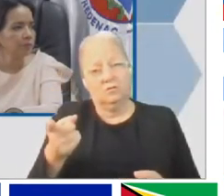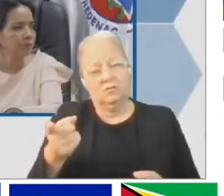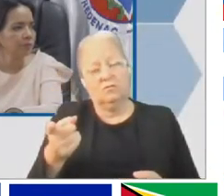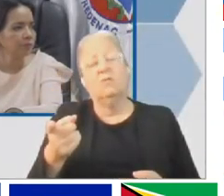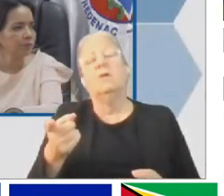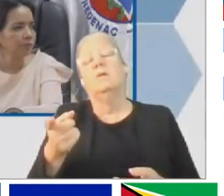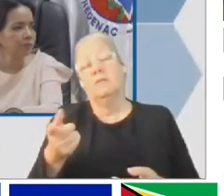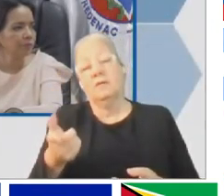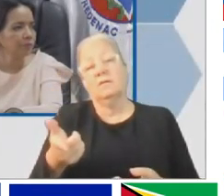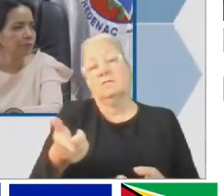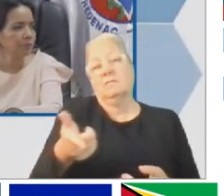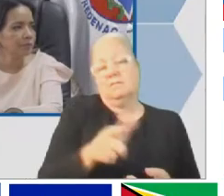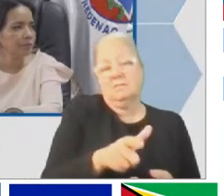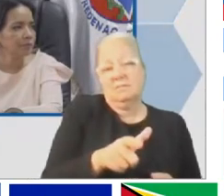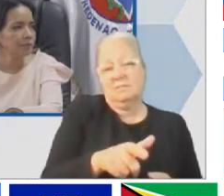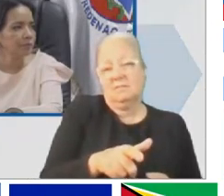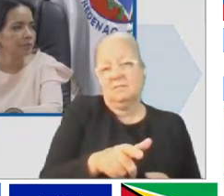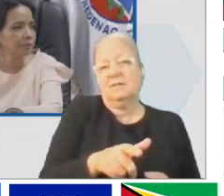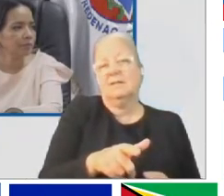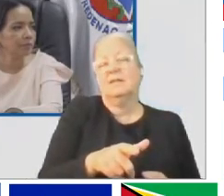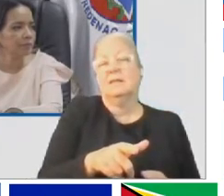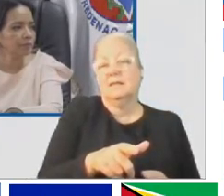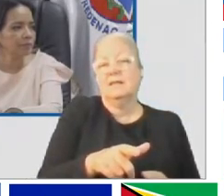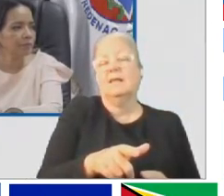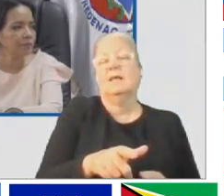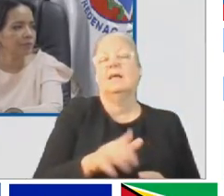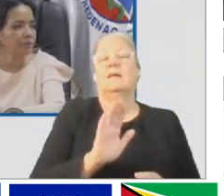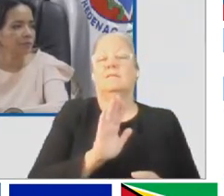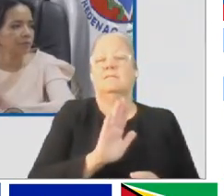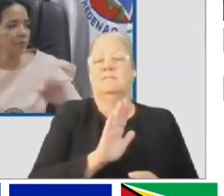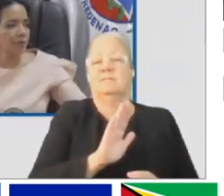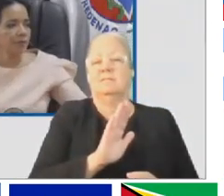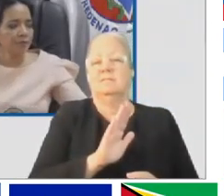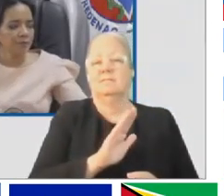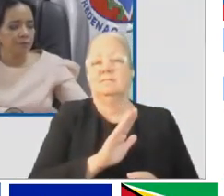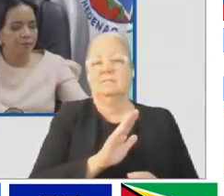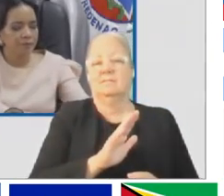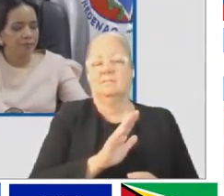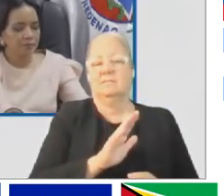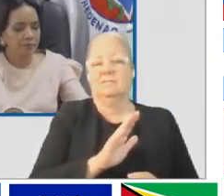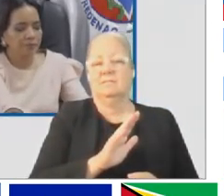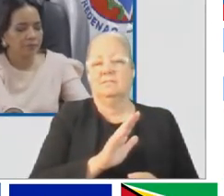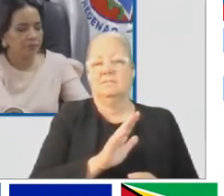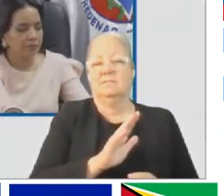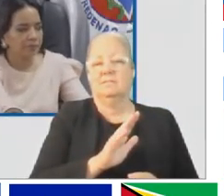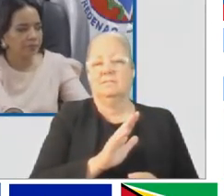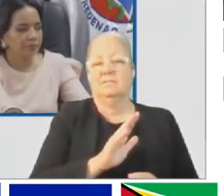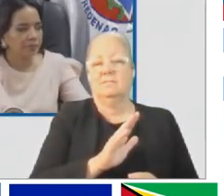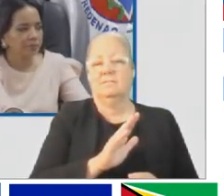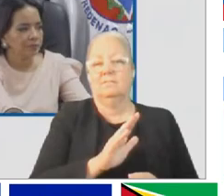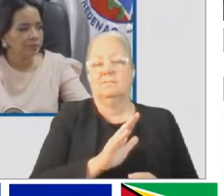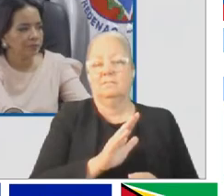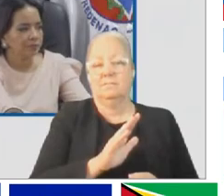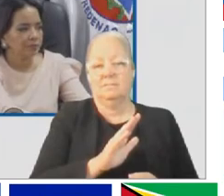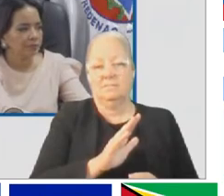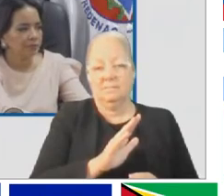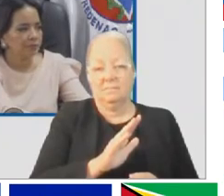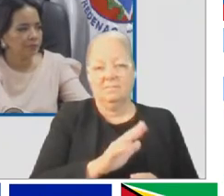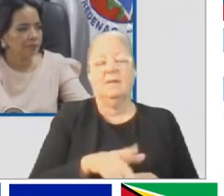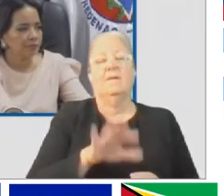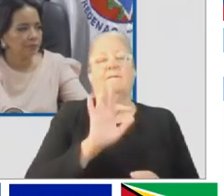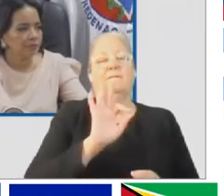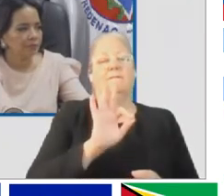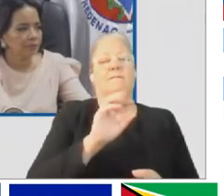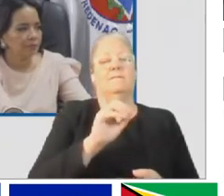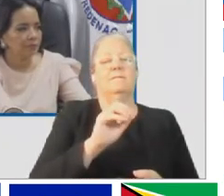going to take a country perspective on their response to that question from Ms. Forbes. Ms. Riley.